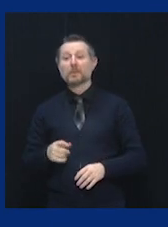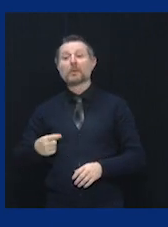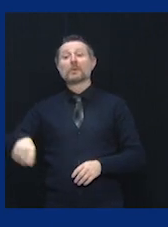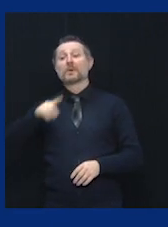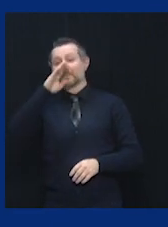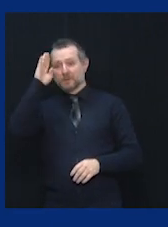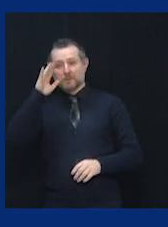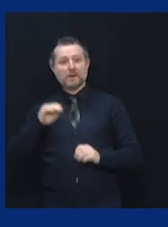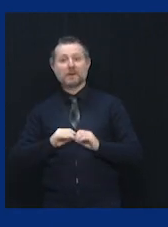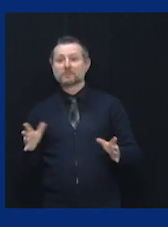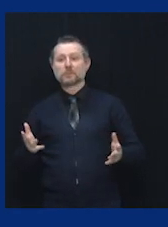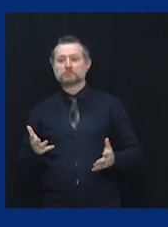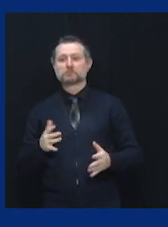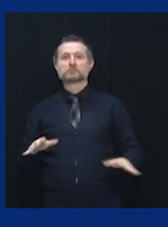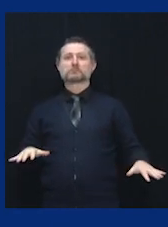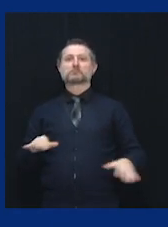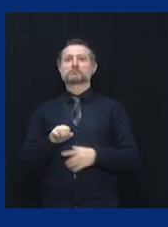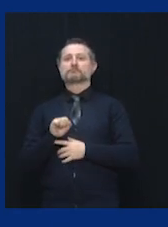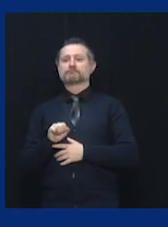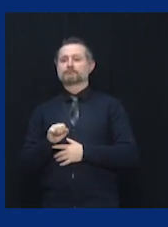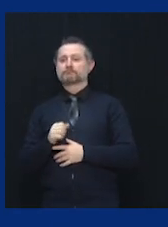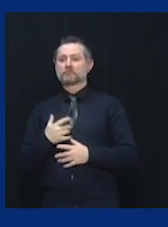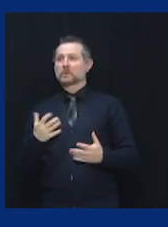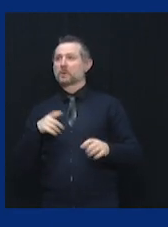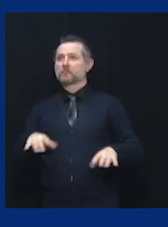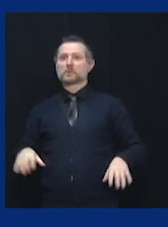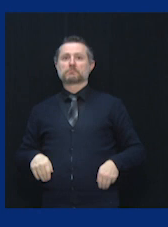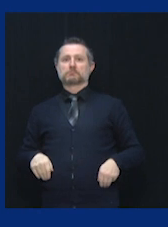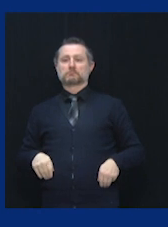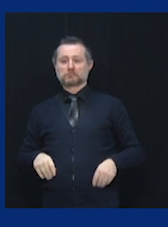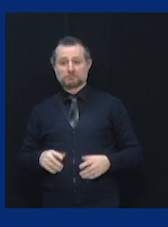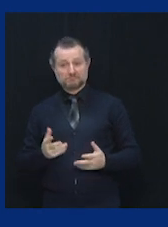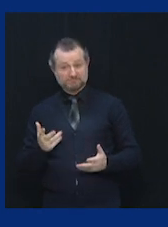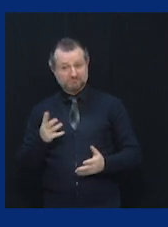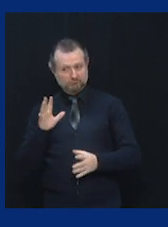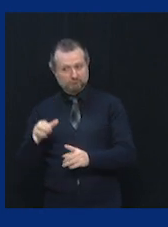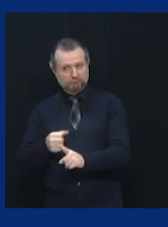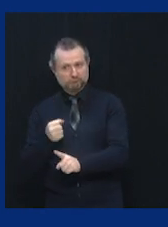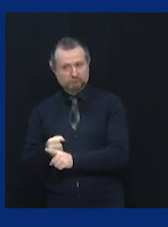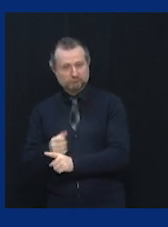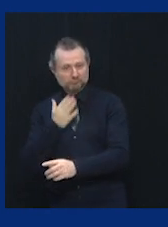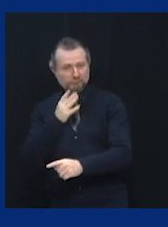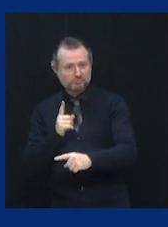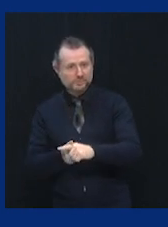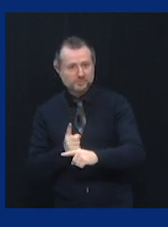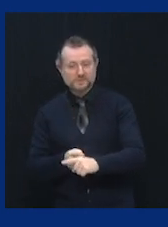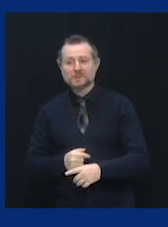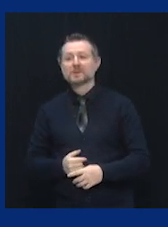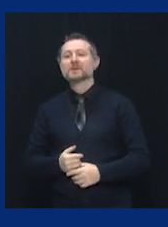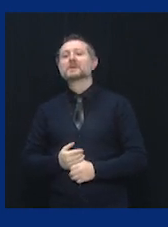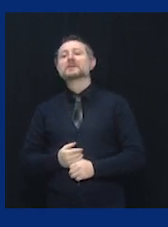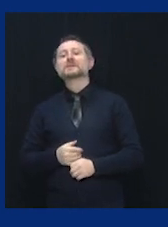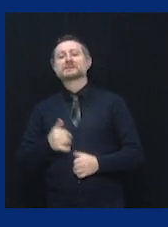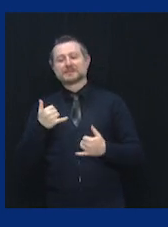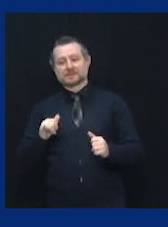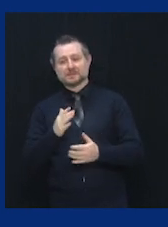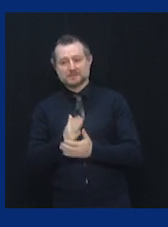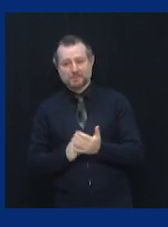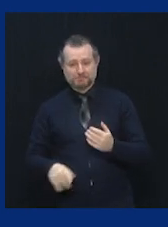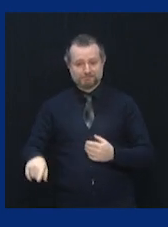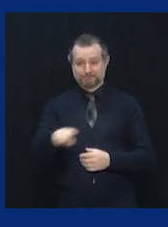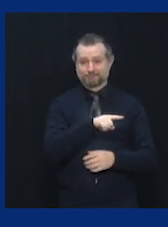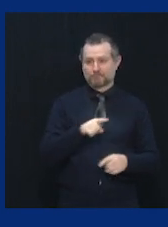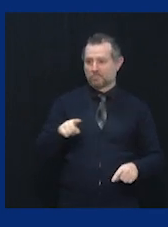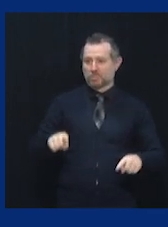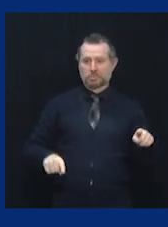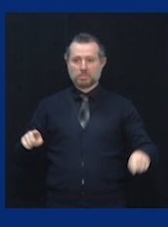but it made a big difference. There is still a variance among hospitals that we have never gotten a